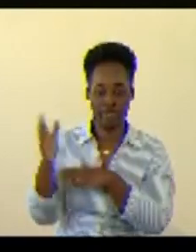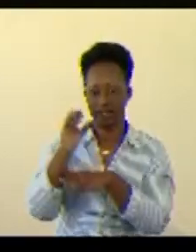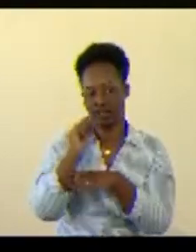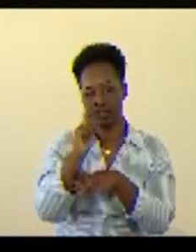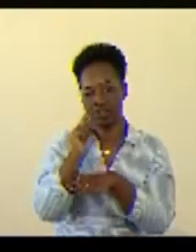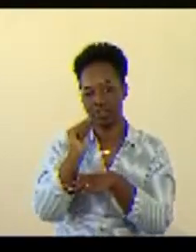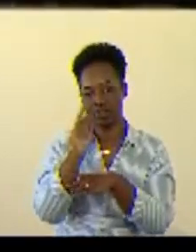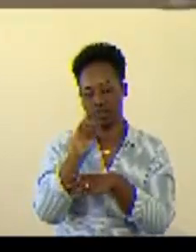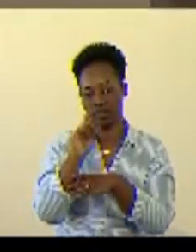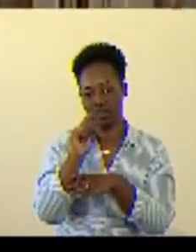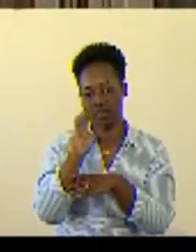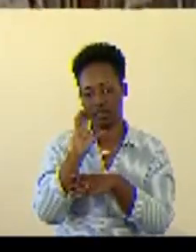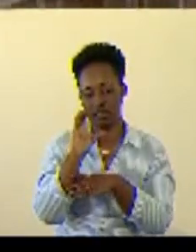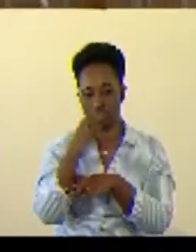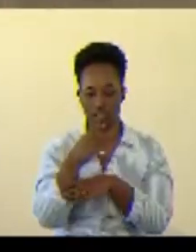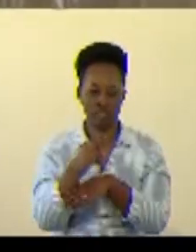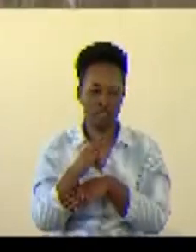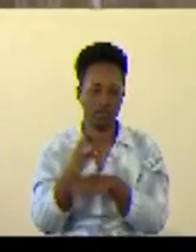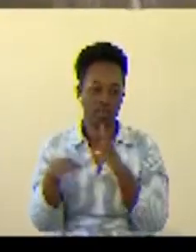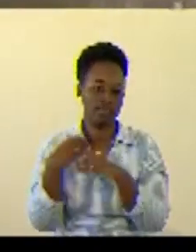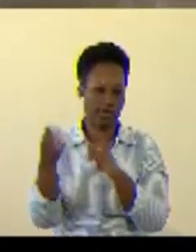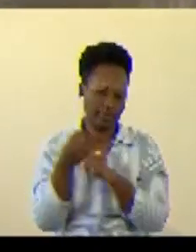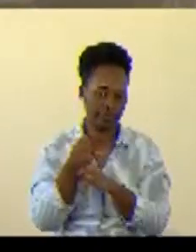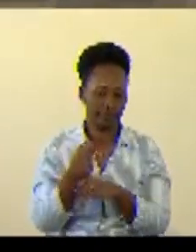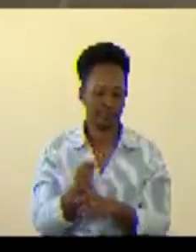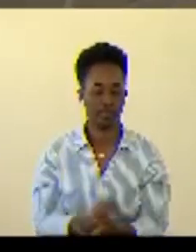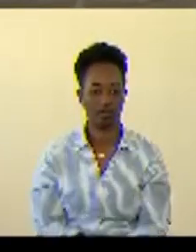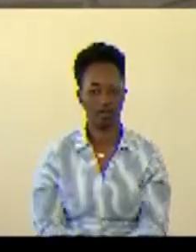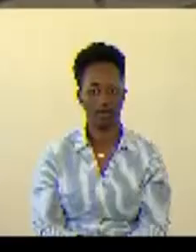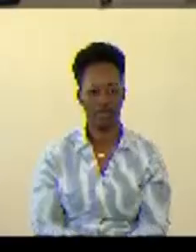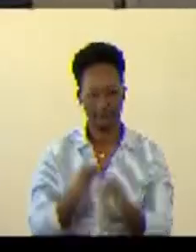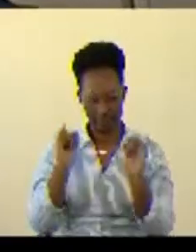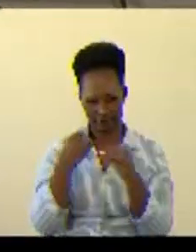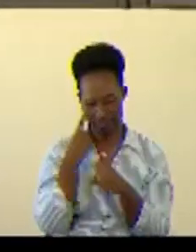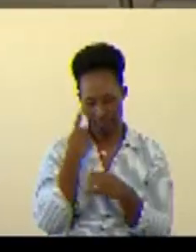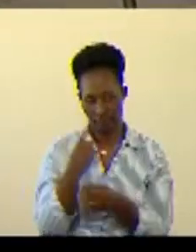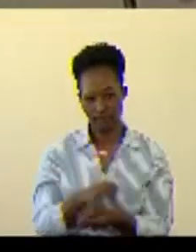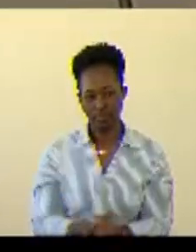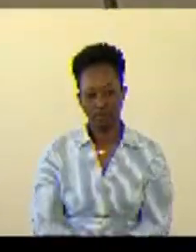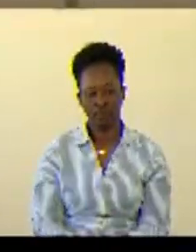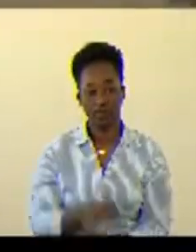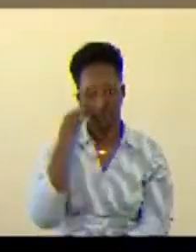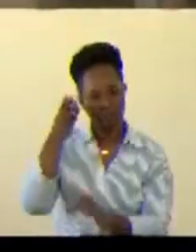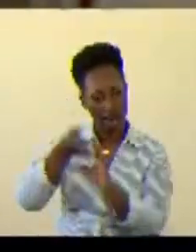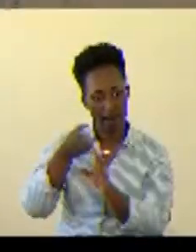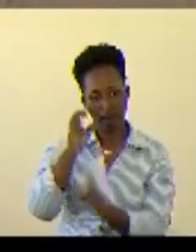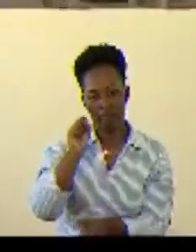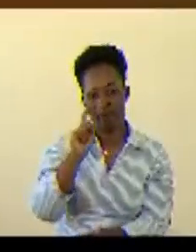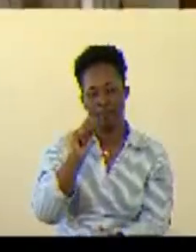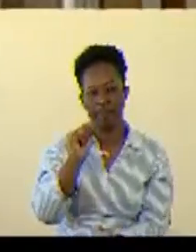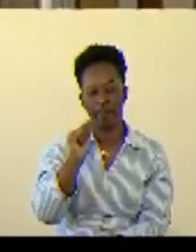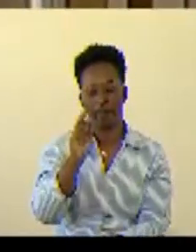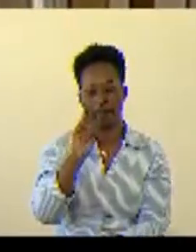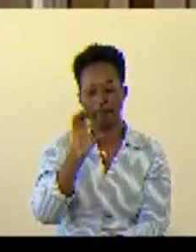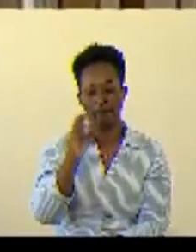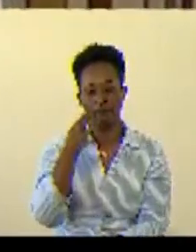to use the starch. Then after getting the starch, then I test if there is presence of starch, and then I do what